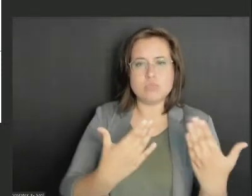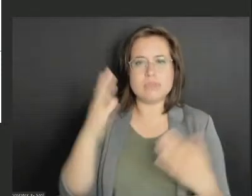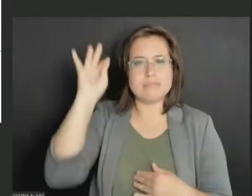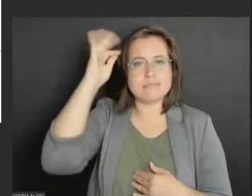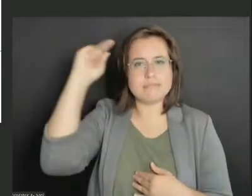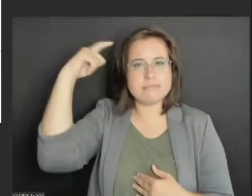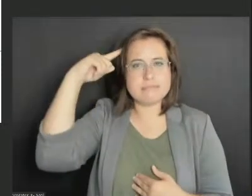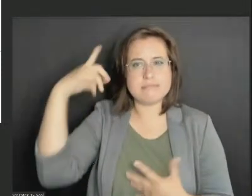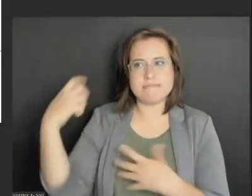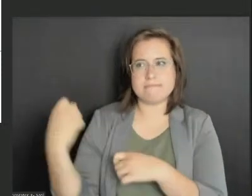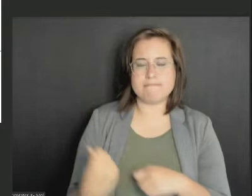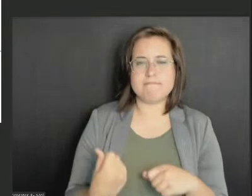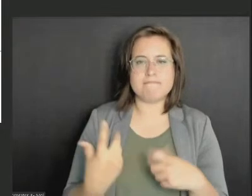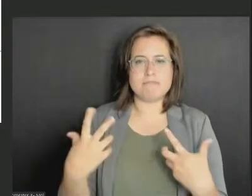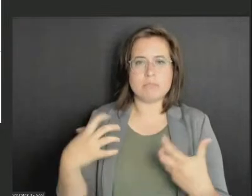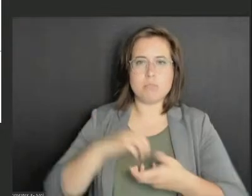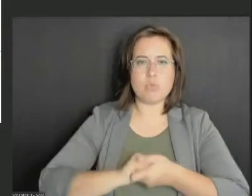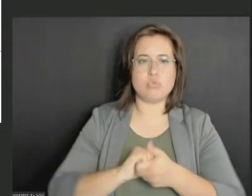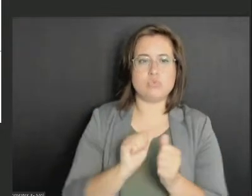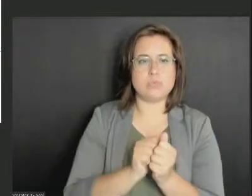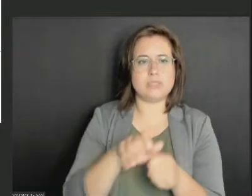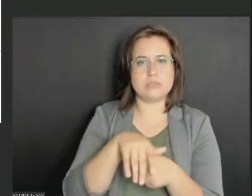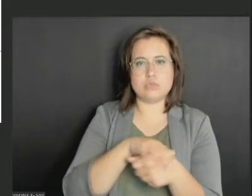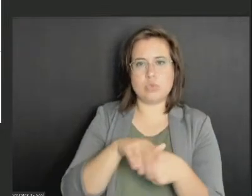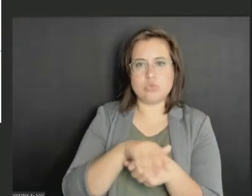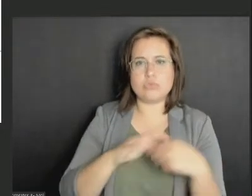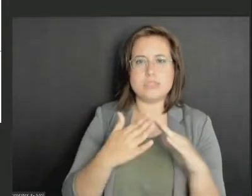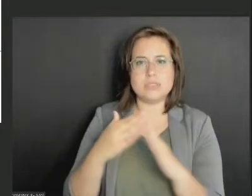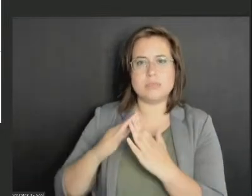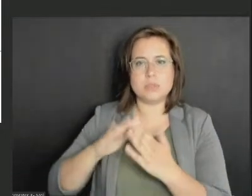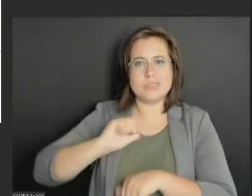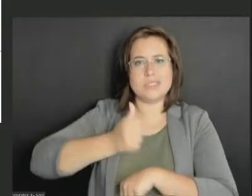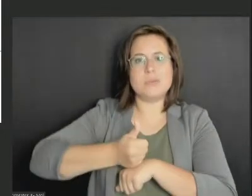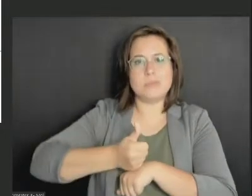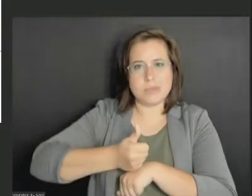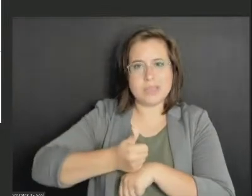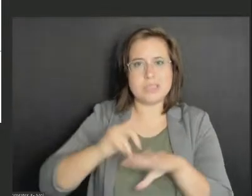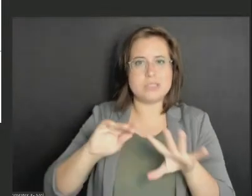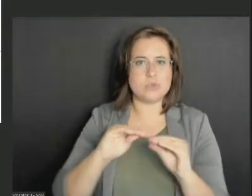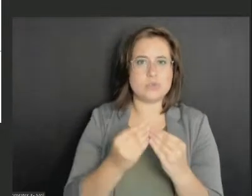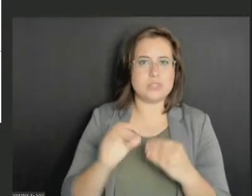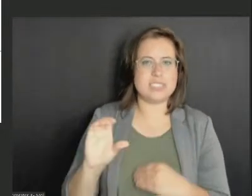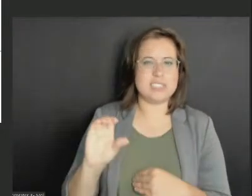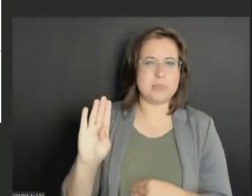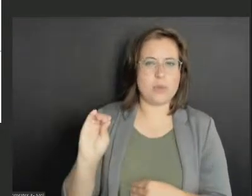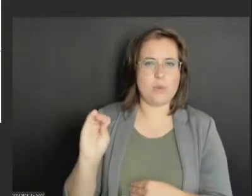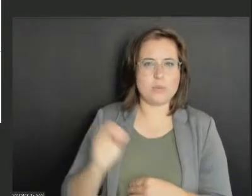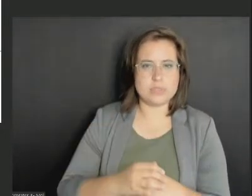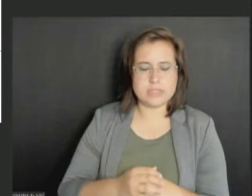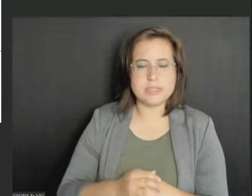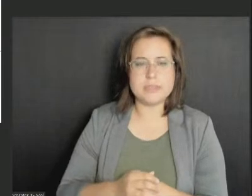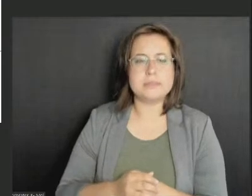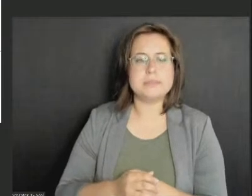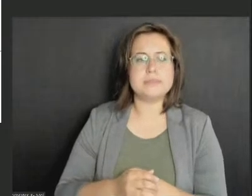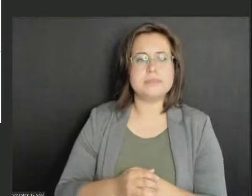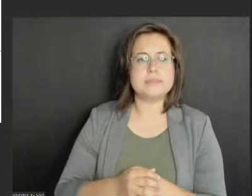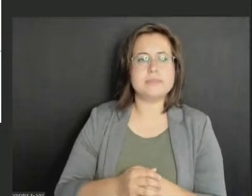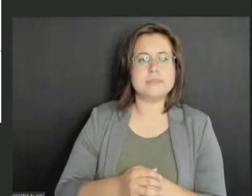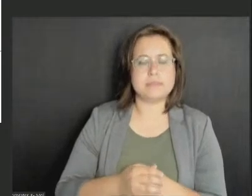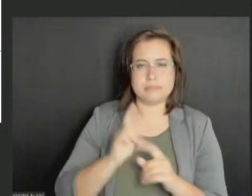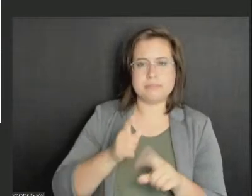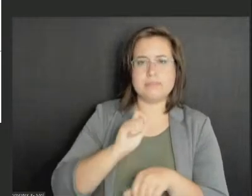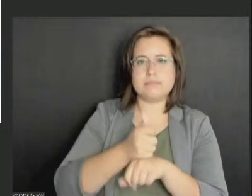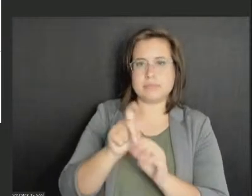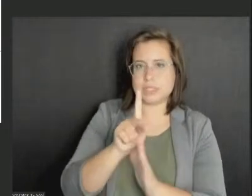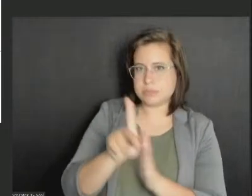partner with local CBOs, local community-based organizations, to collect, disseminate, and implement best practices that will expand testing